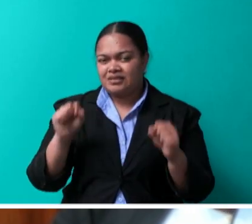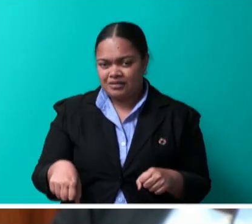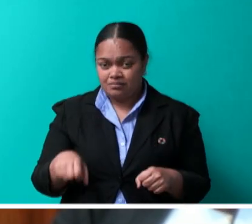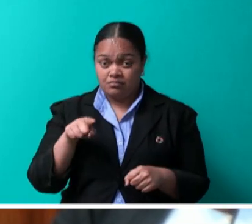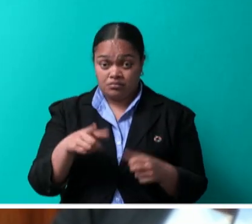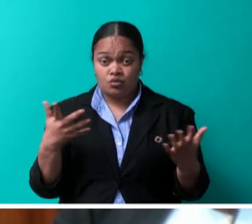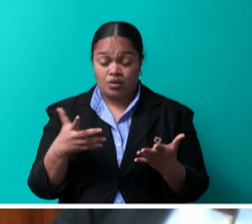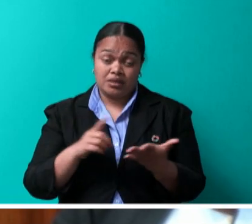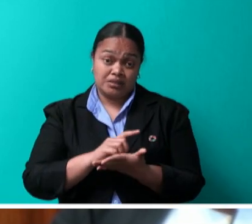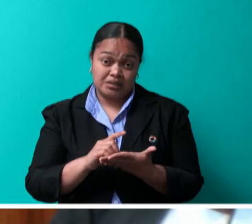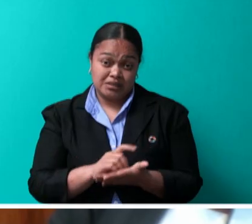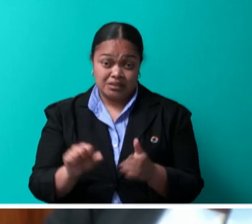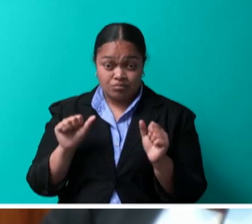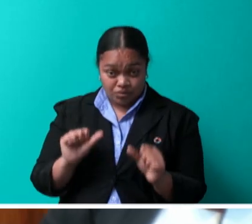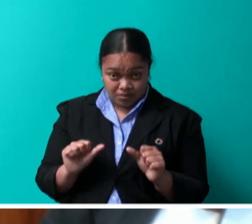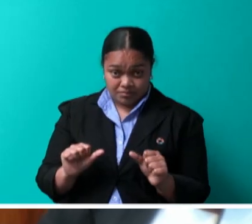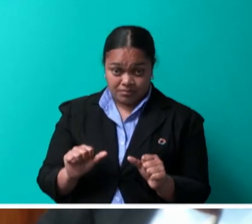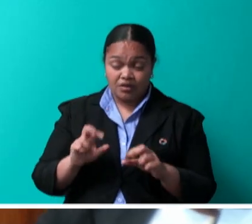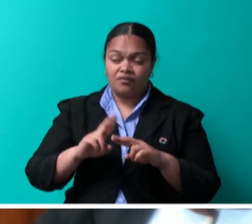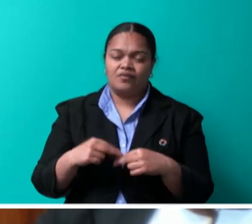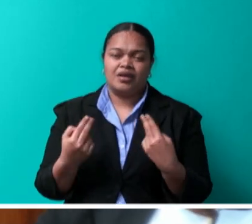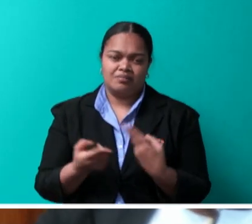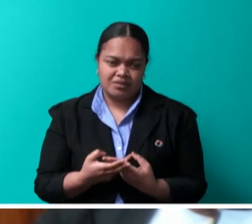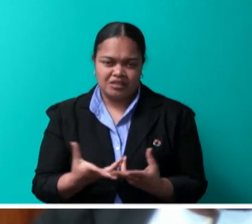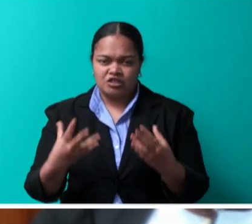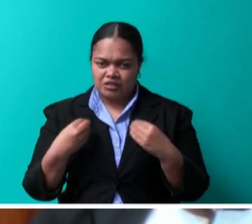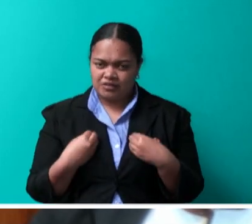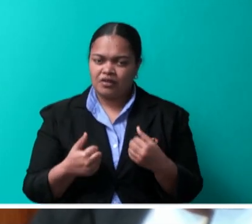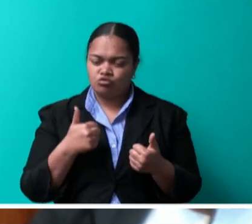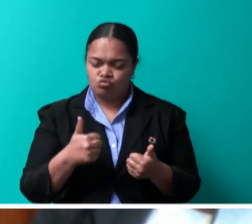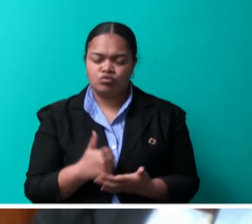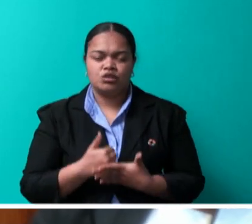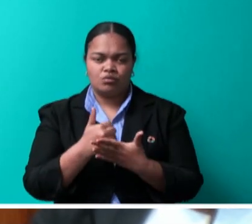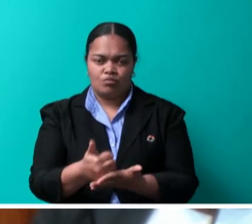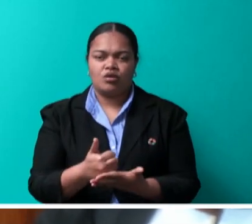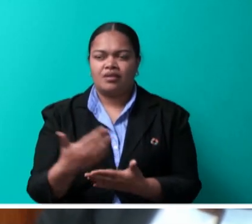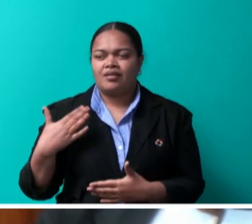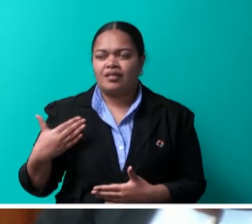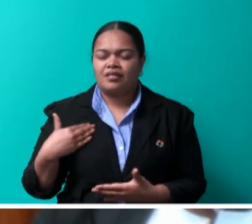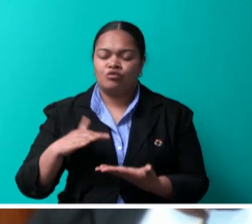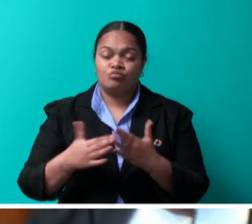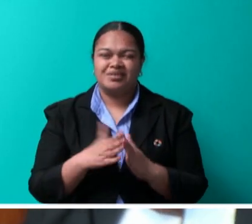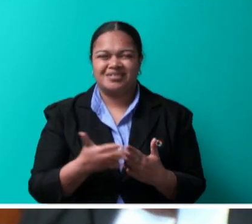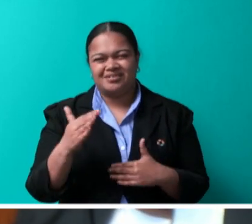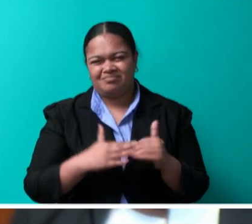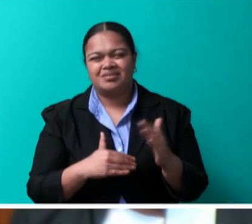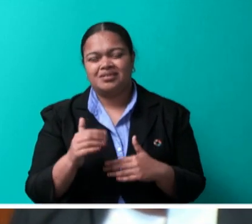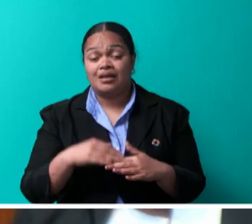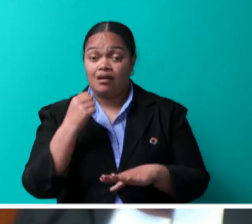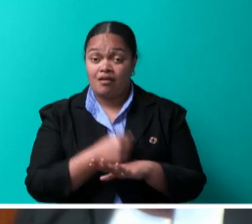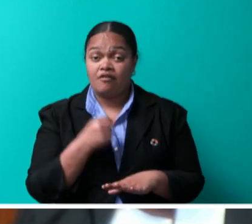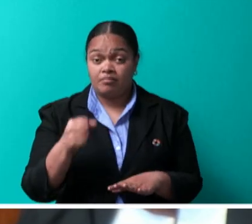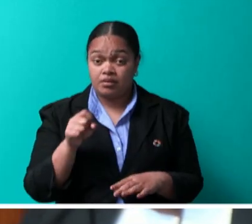where disease is prevented, families receive support, and healthier communities are built. Government